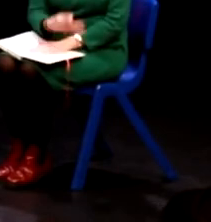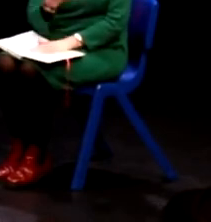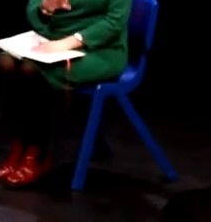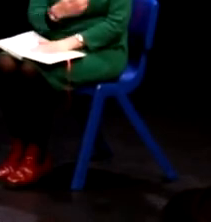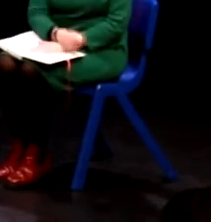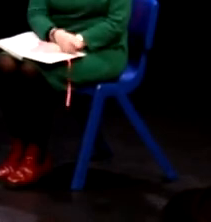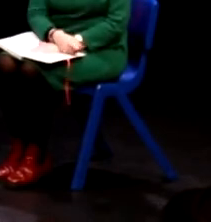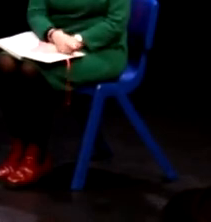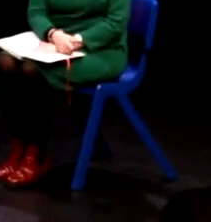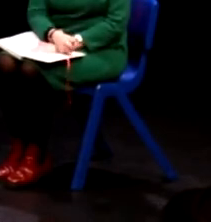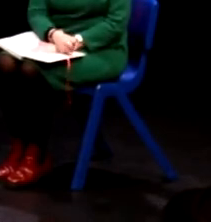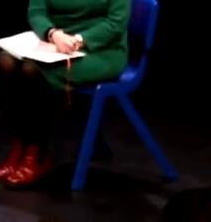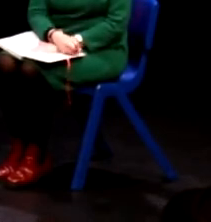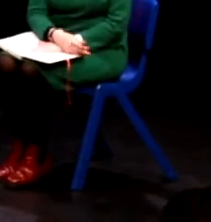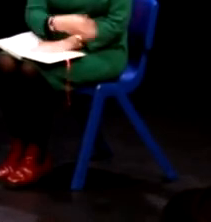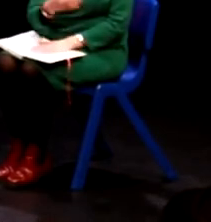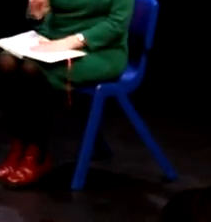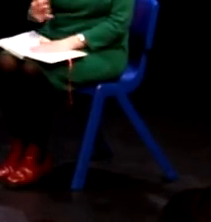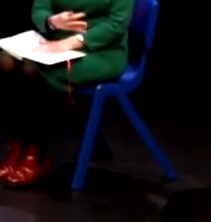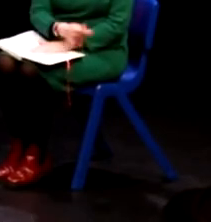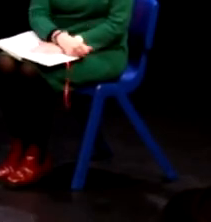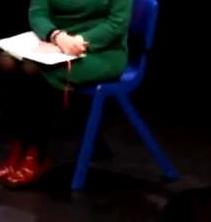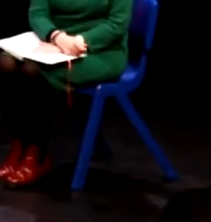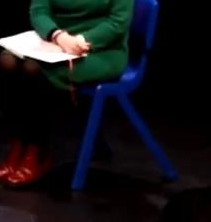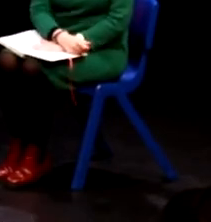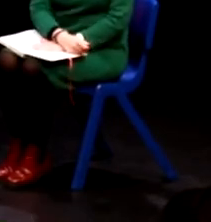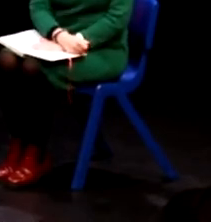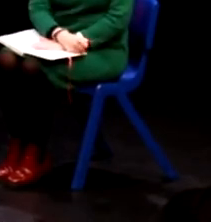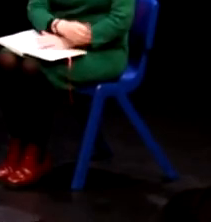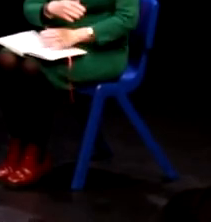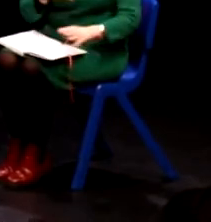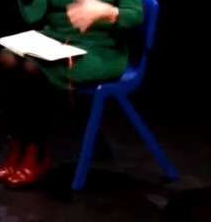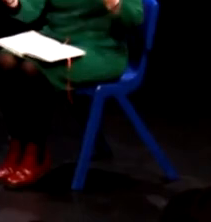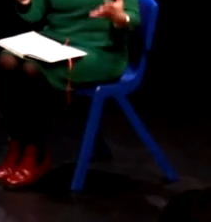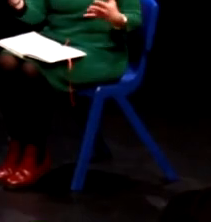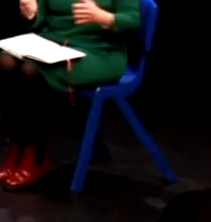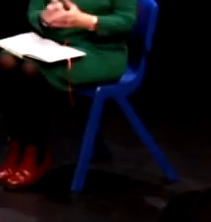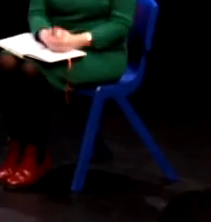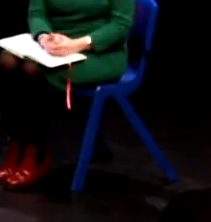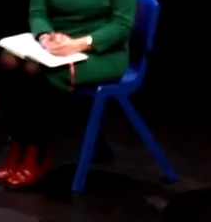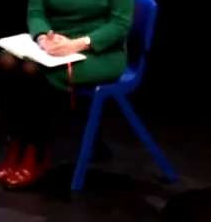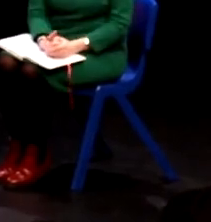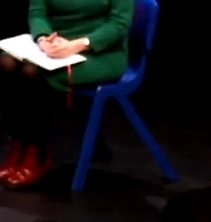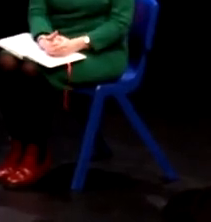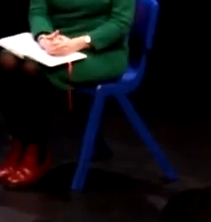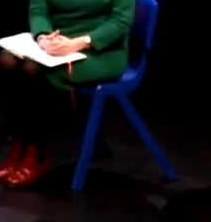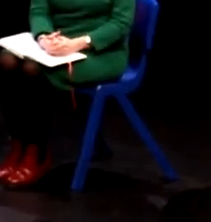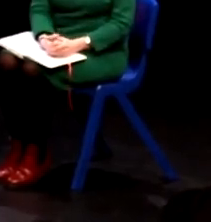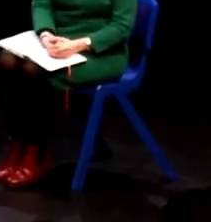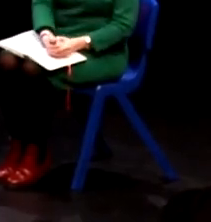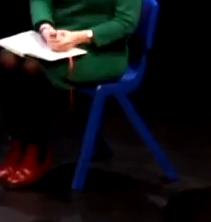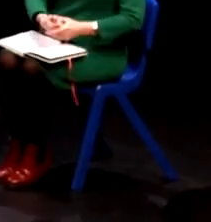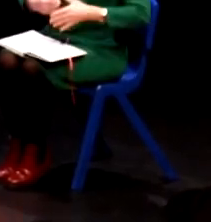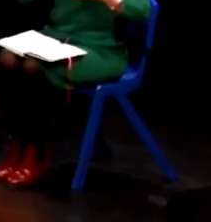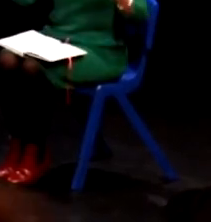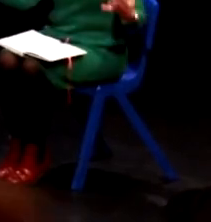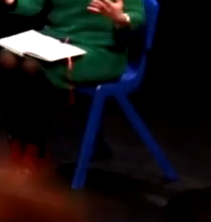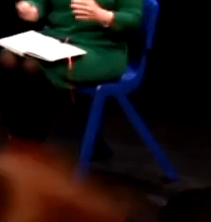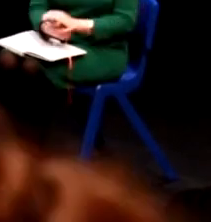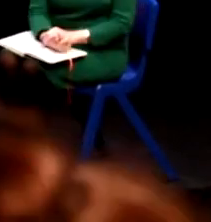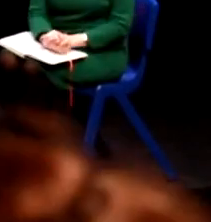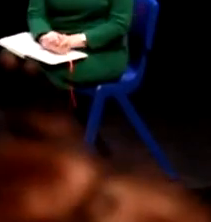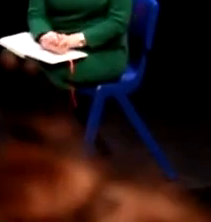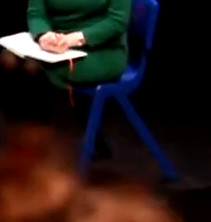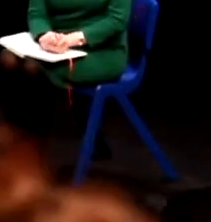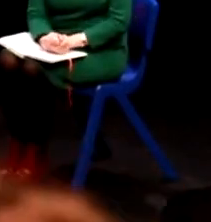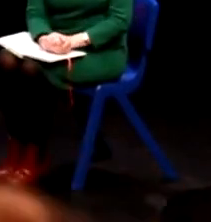I've been Kate's collaborator at the Library along with a number of other colleagues in doing this work with the Lord Chamberlain's plays. It's